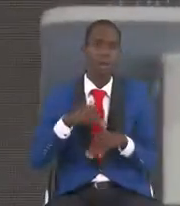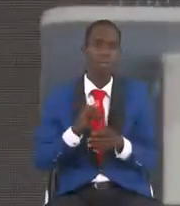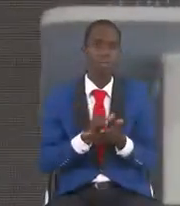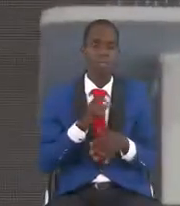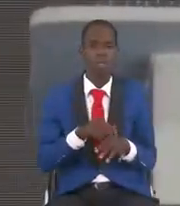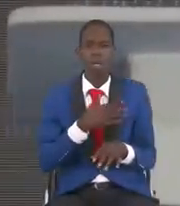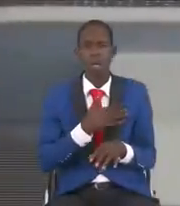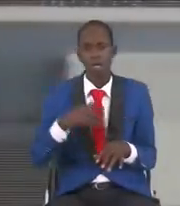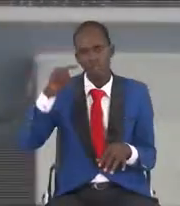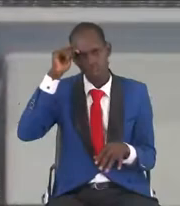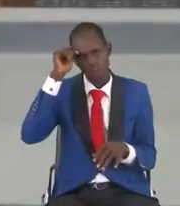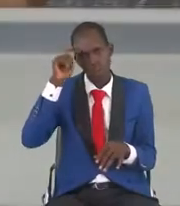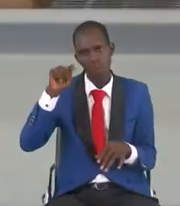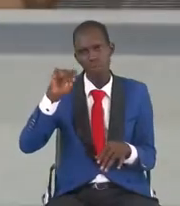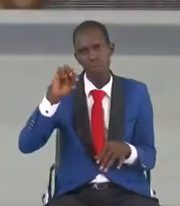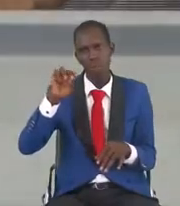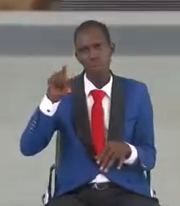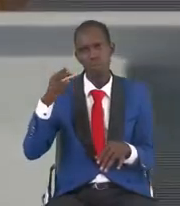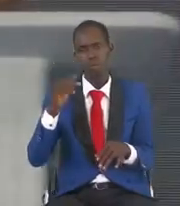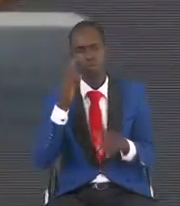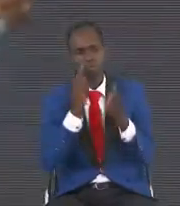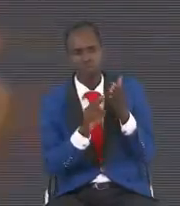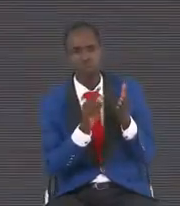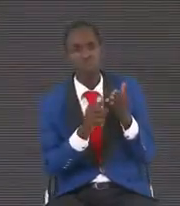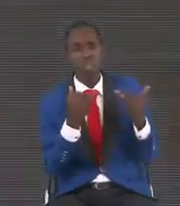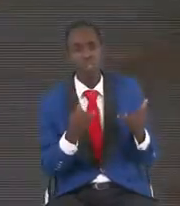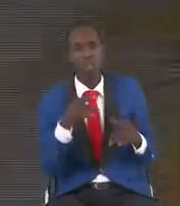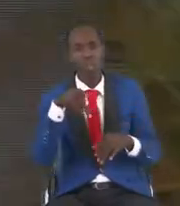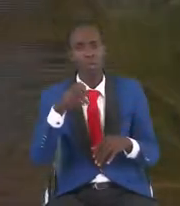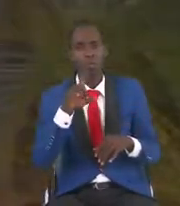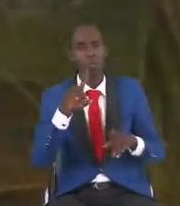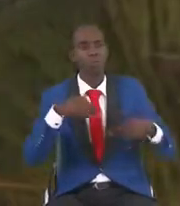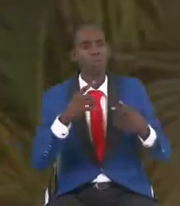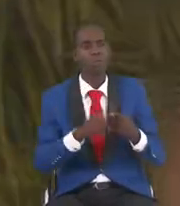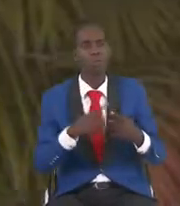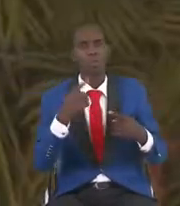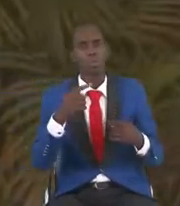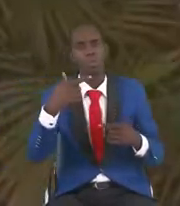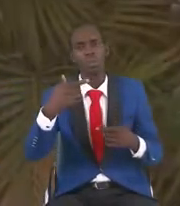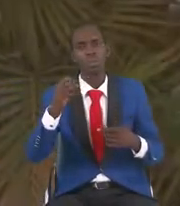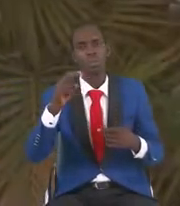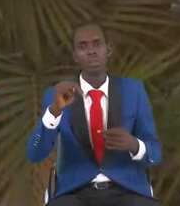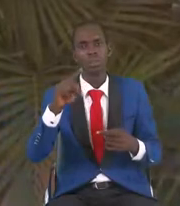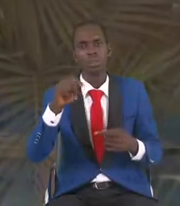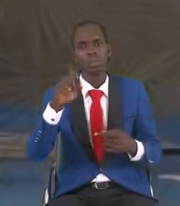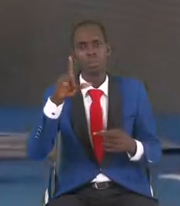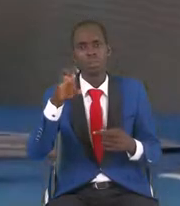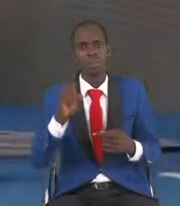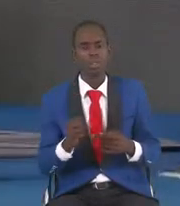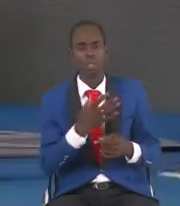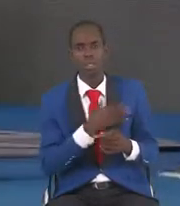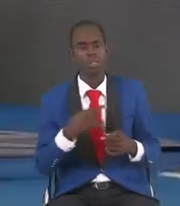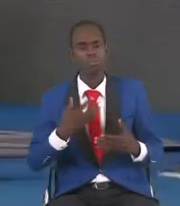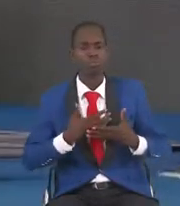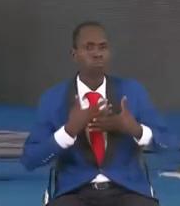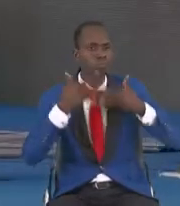And then he went to the Gentiles, the people that shouted, this is a God. And then when